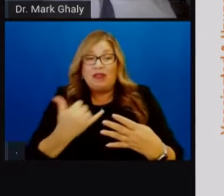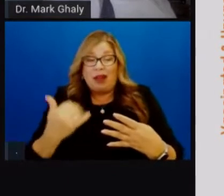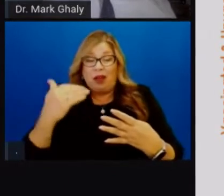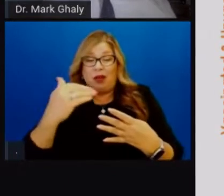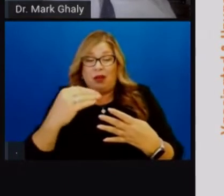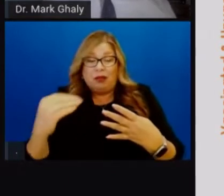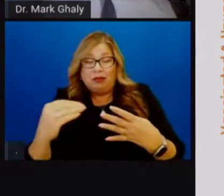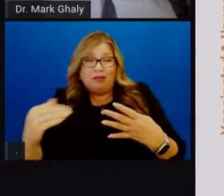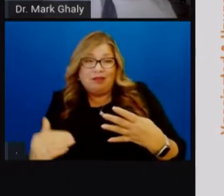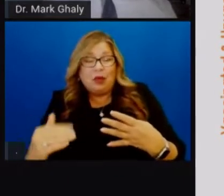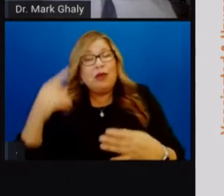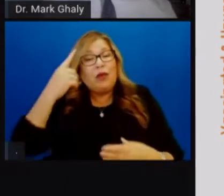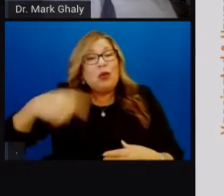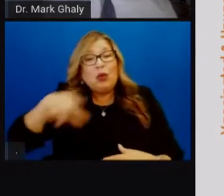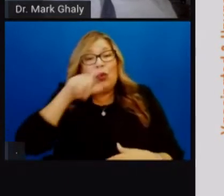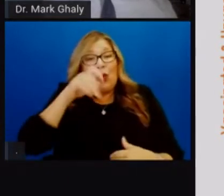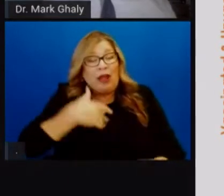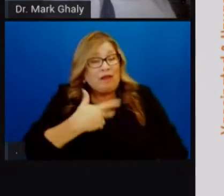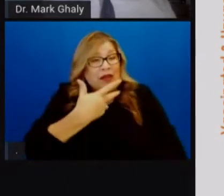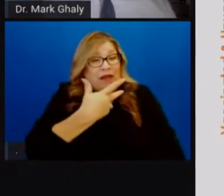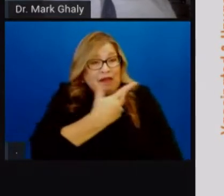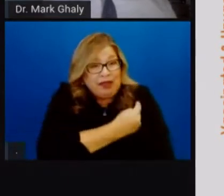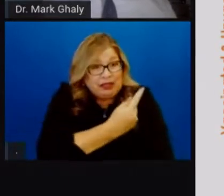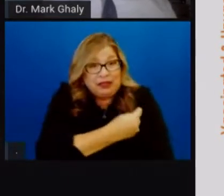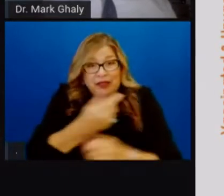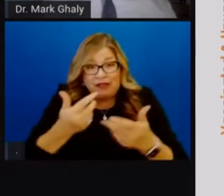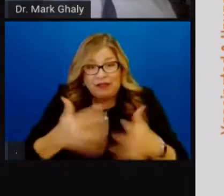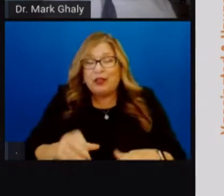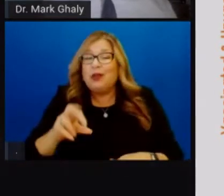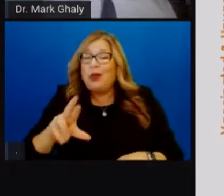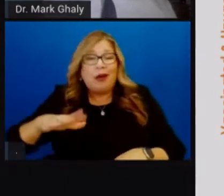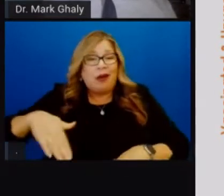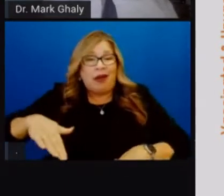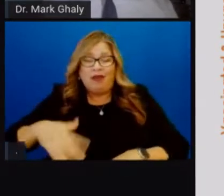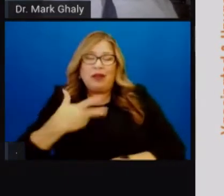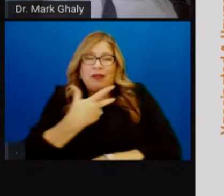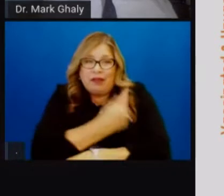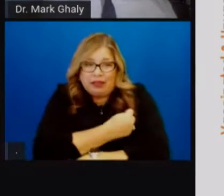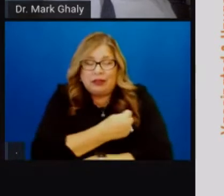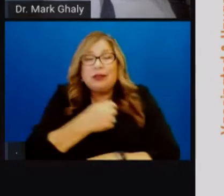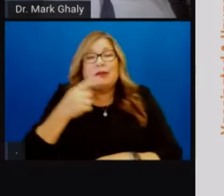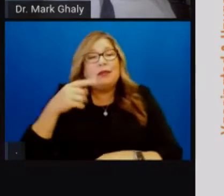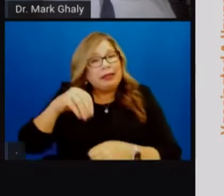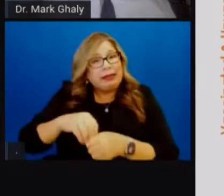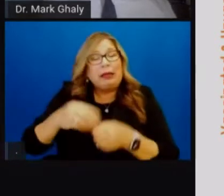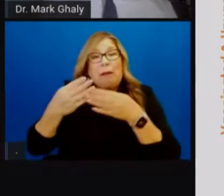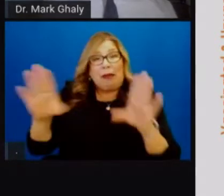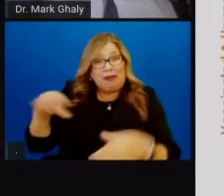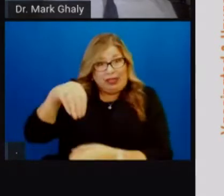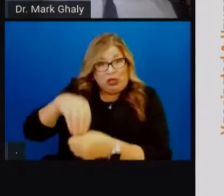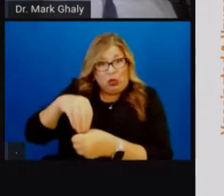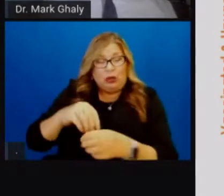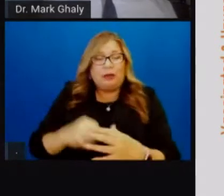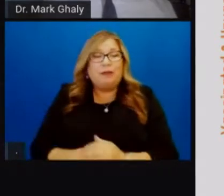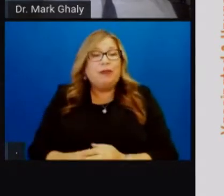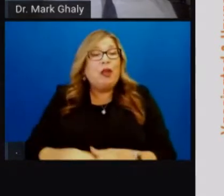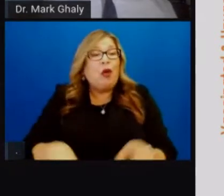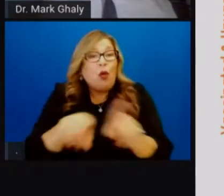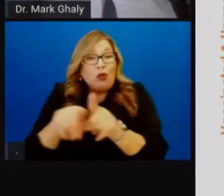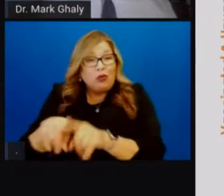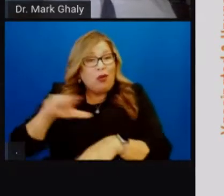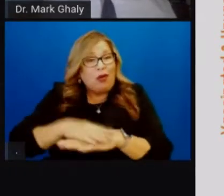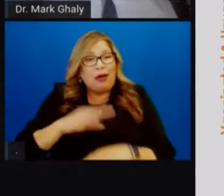all vaccinated and unvaccinated individuals in public indoor settings. Similarly, at the end of the day on March